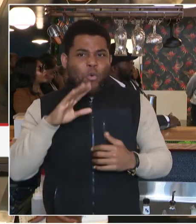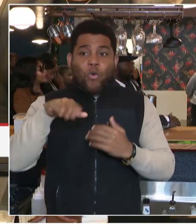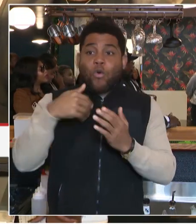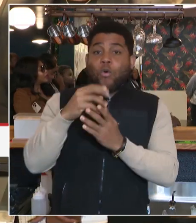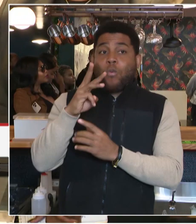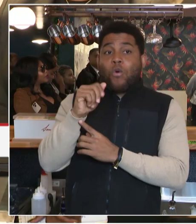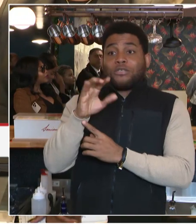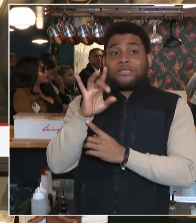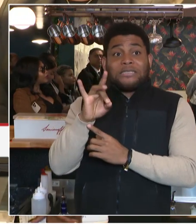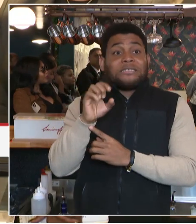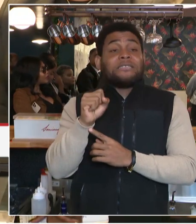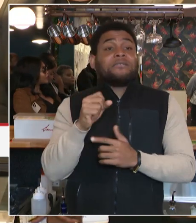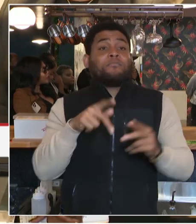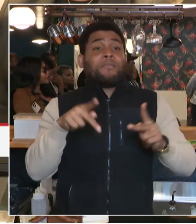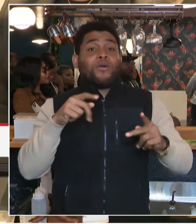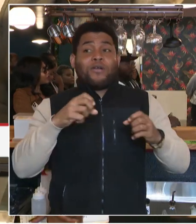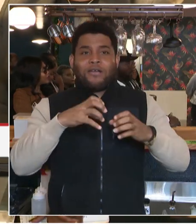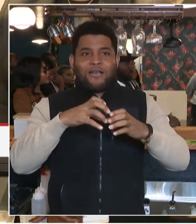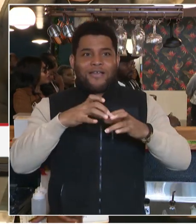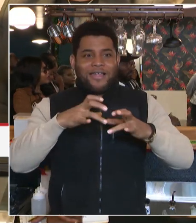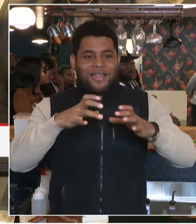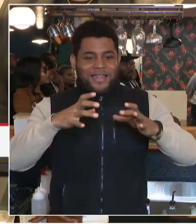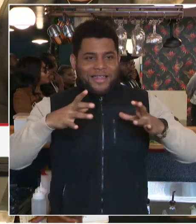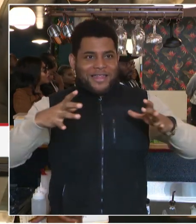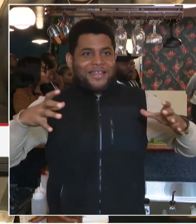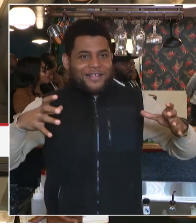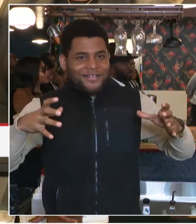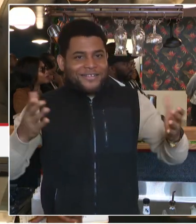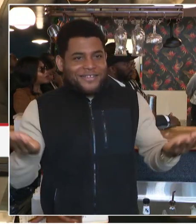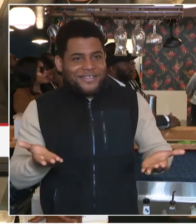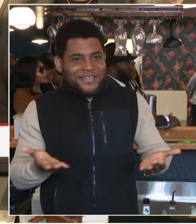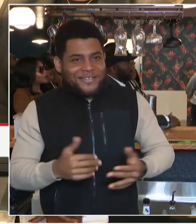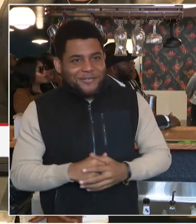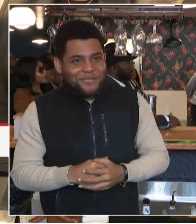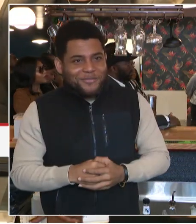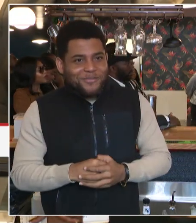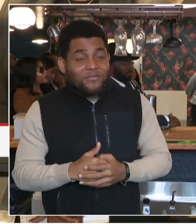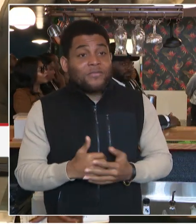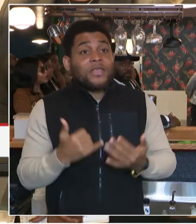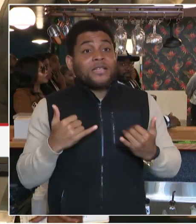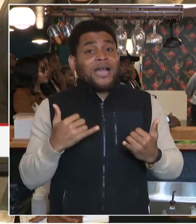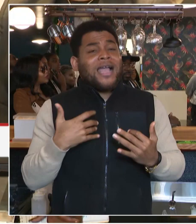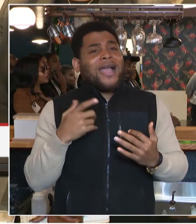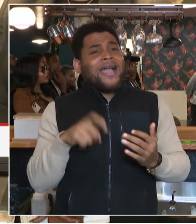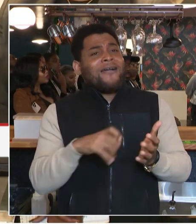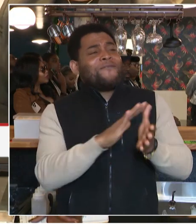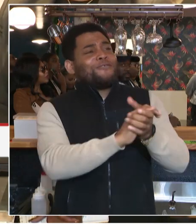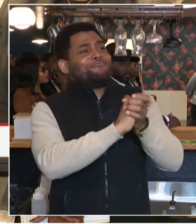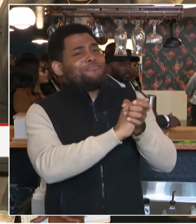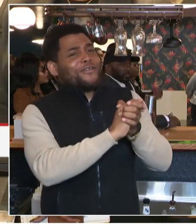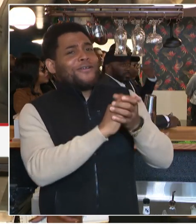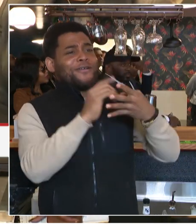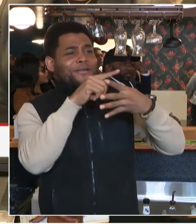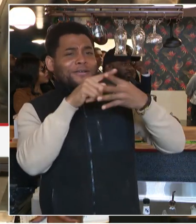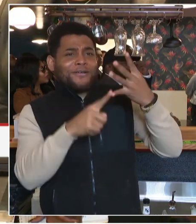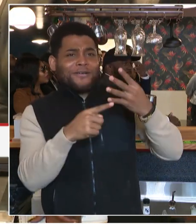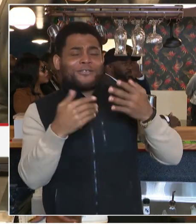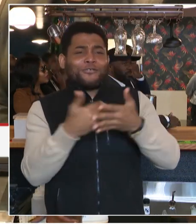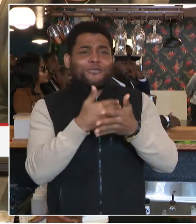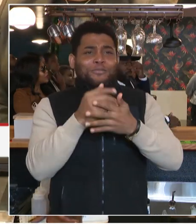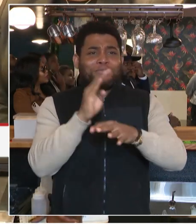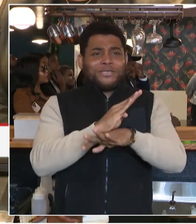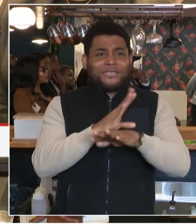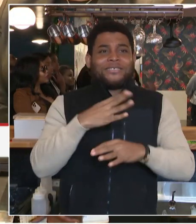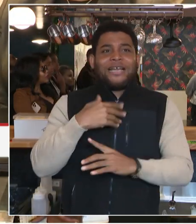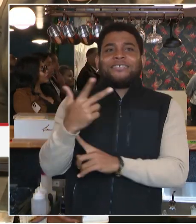with that, I want to congratulate 4 new businesses and 3 current participants